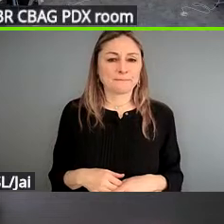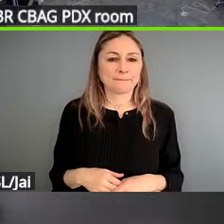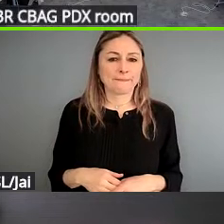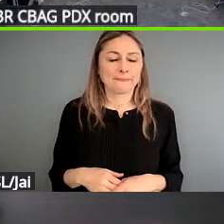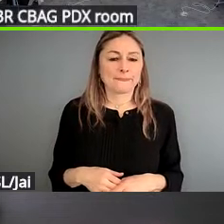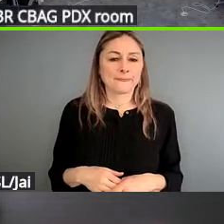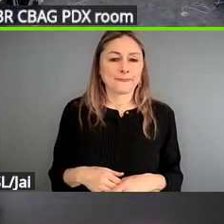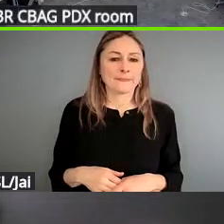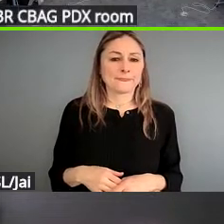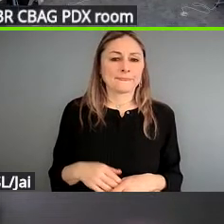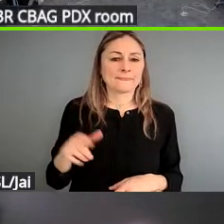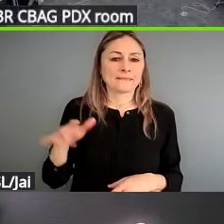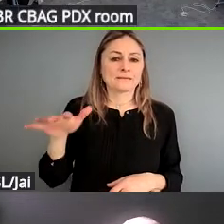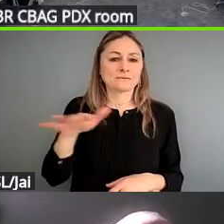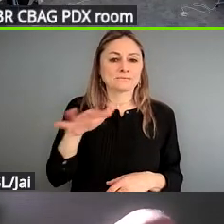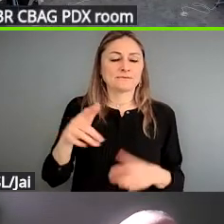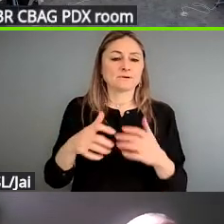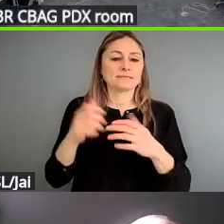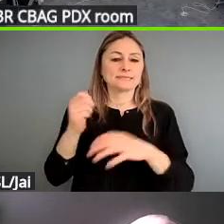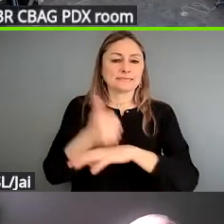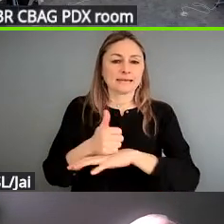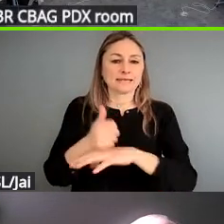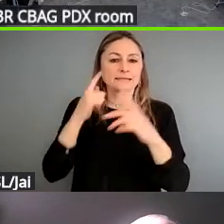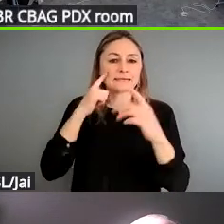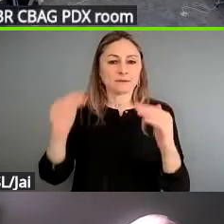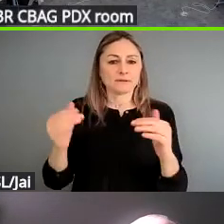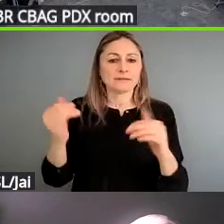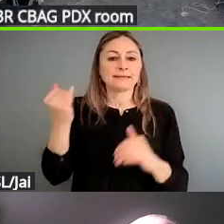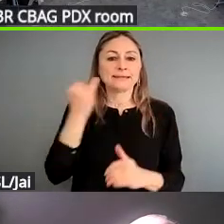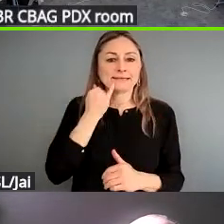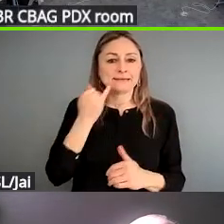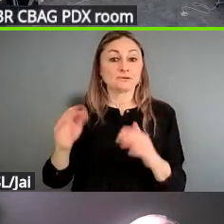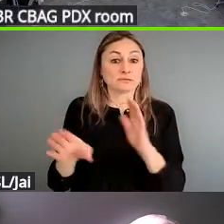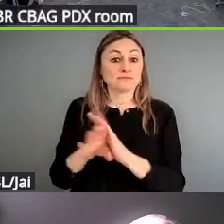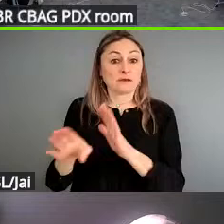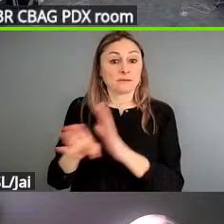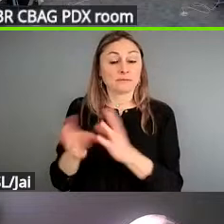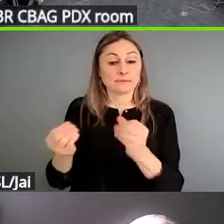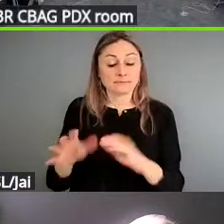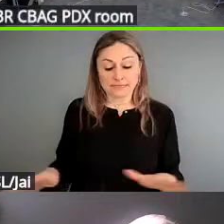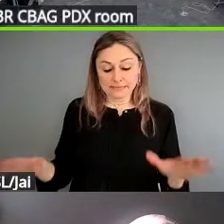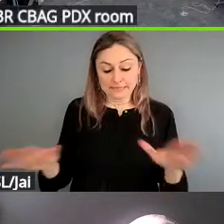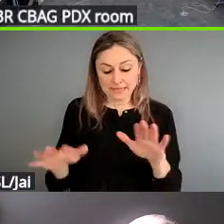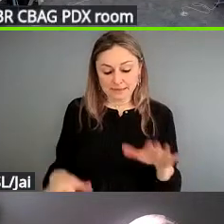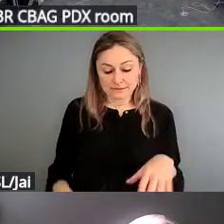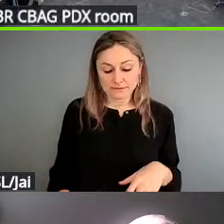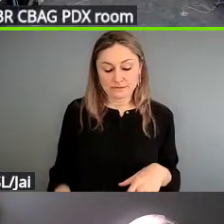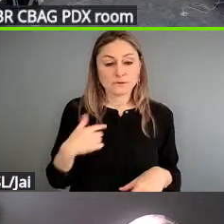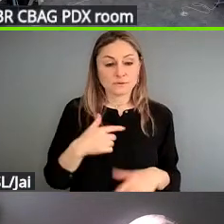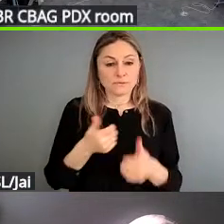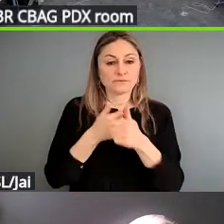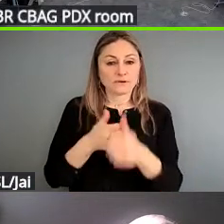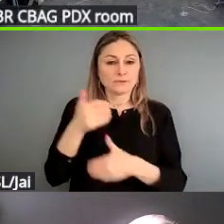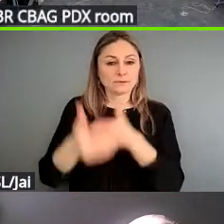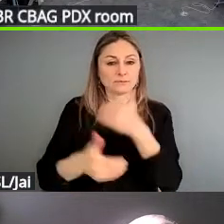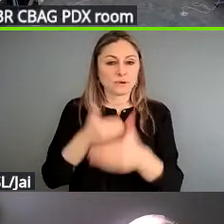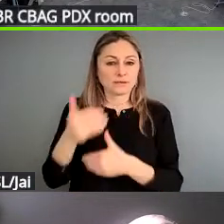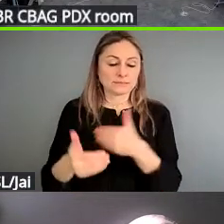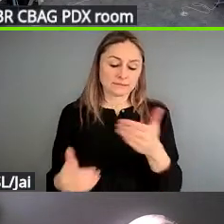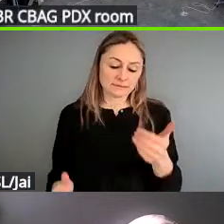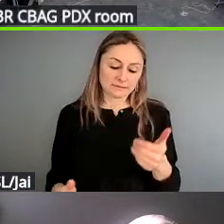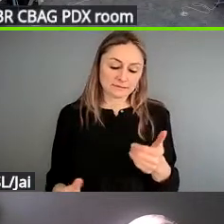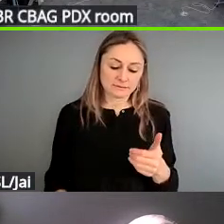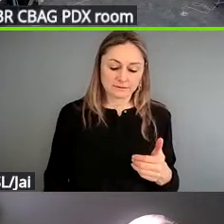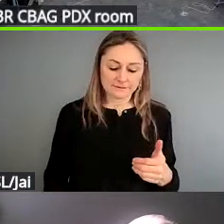space for sort of setting an expectation that if there is developable land, we do follow those processes. So abutters get that first